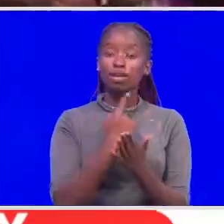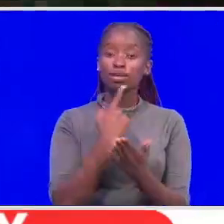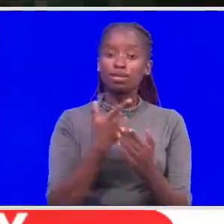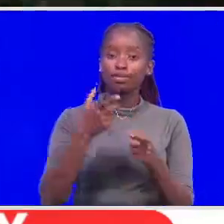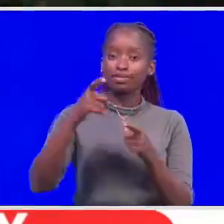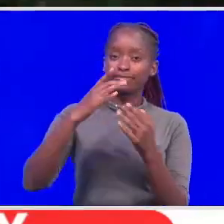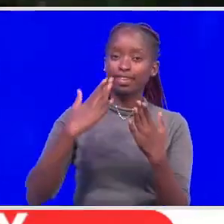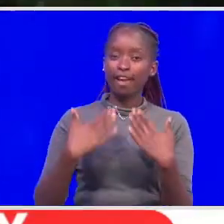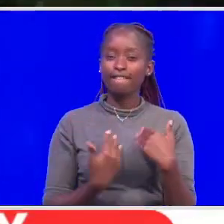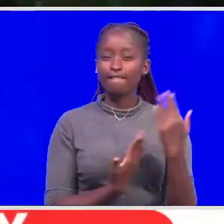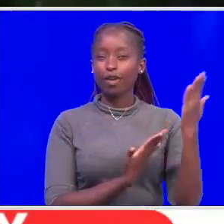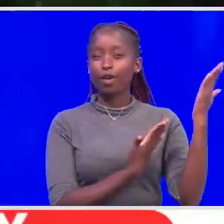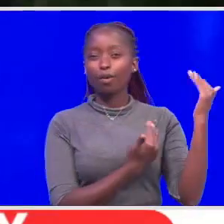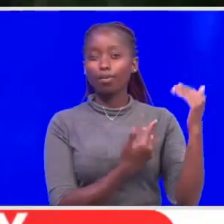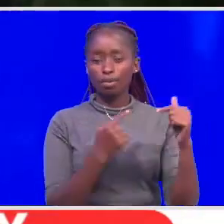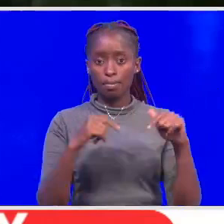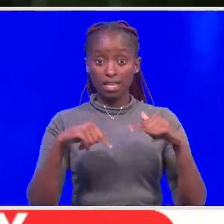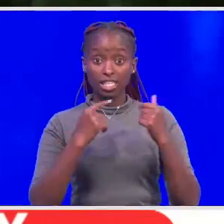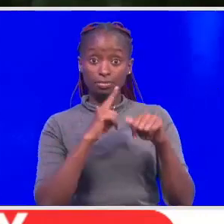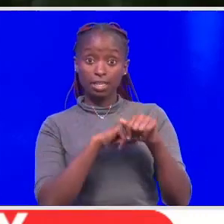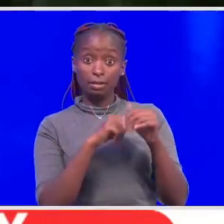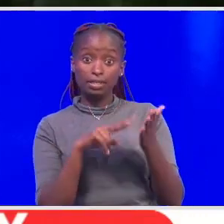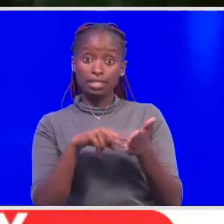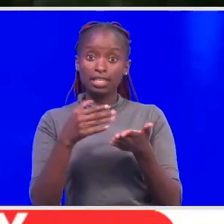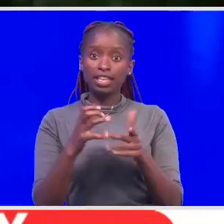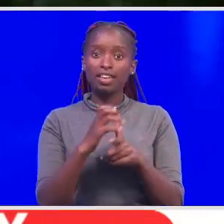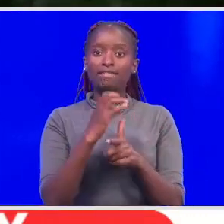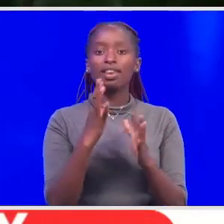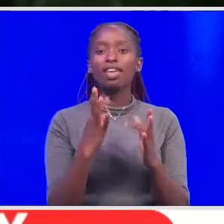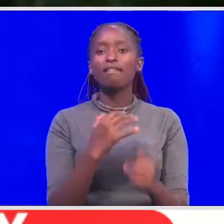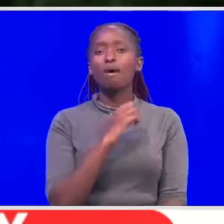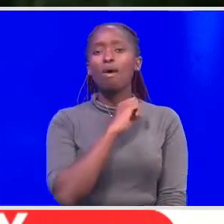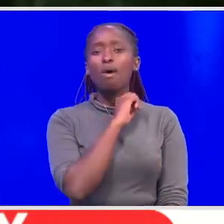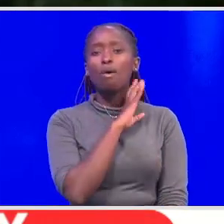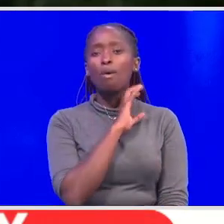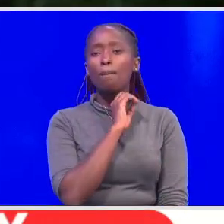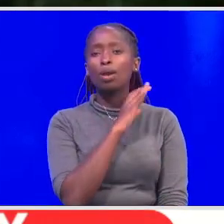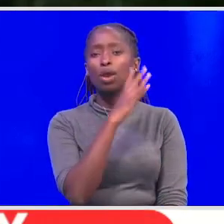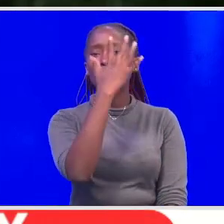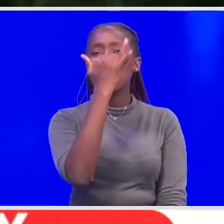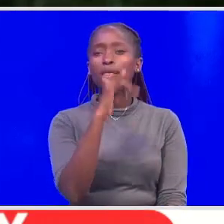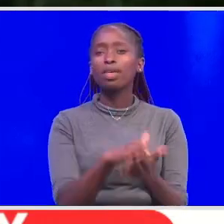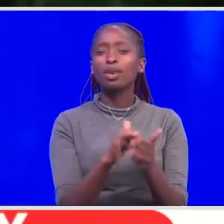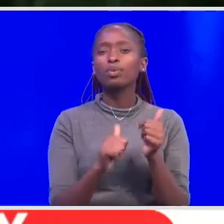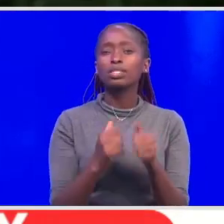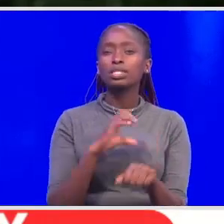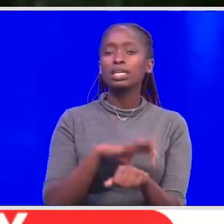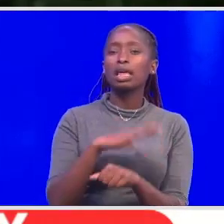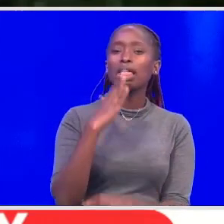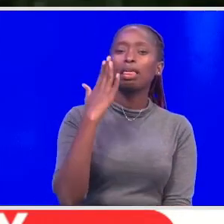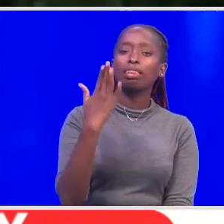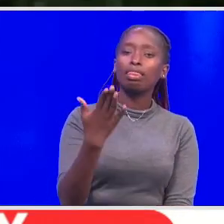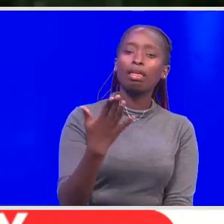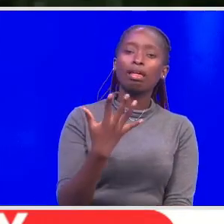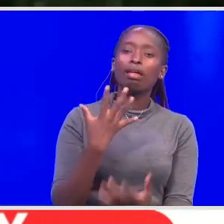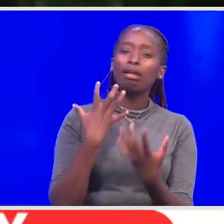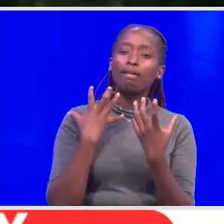of hope. Mimi nikisimama hapa hata nilalamike, kwa sababu yale tulipata kule, ni mazito.